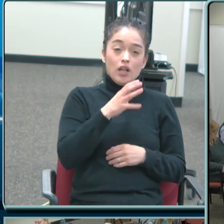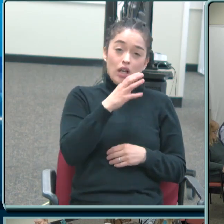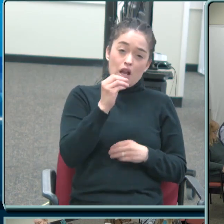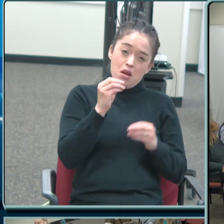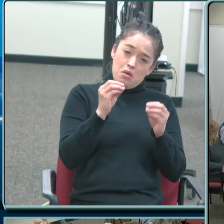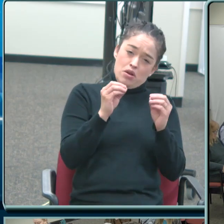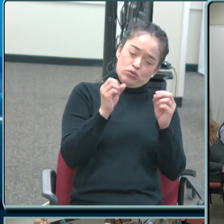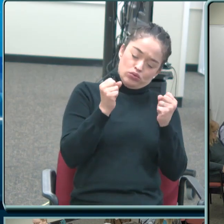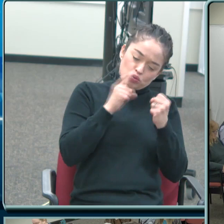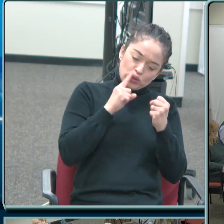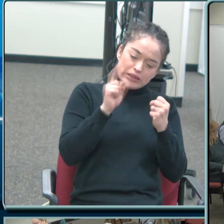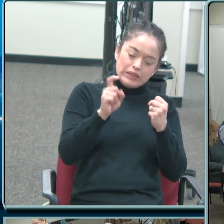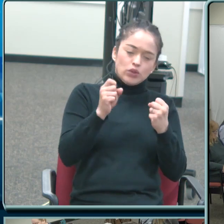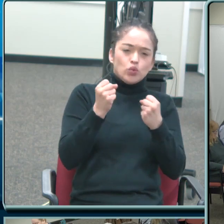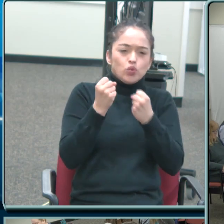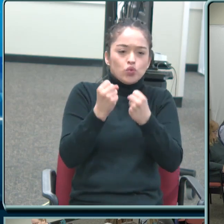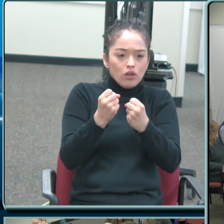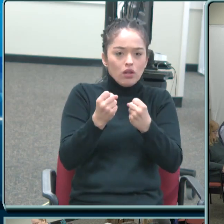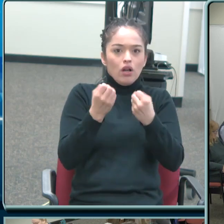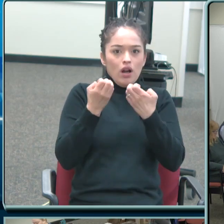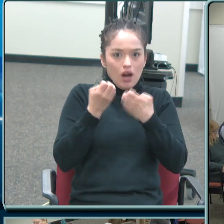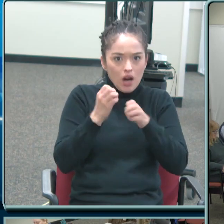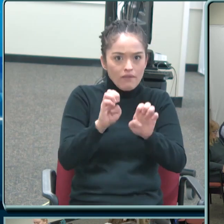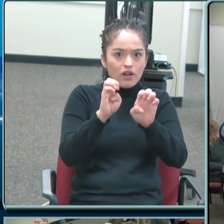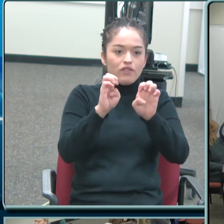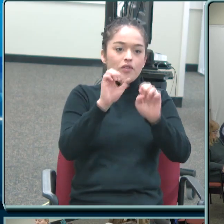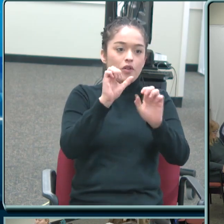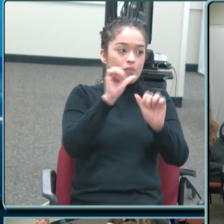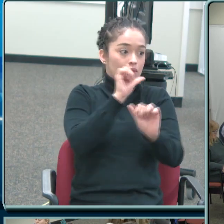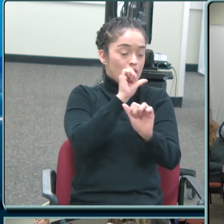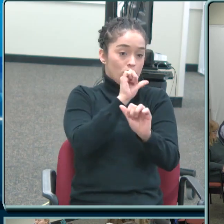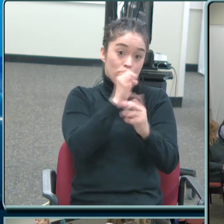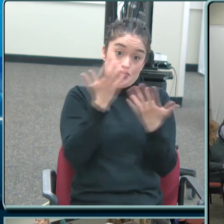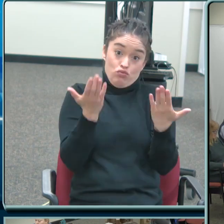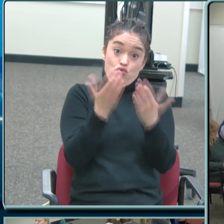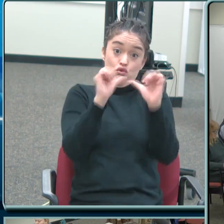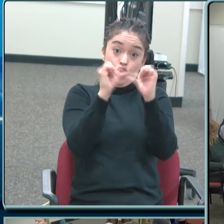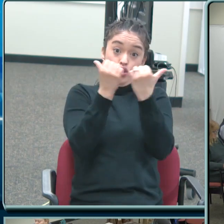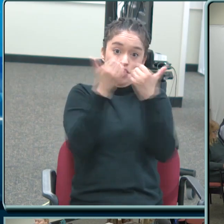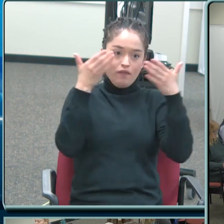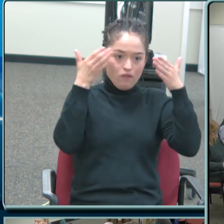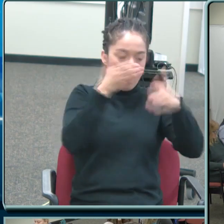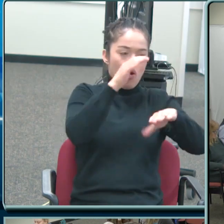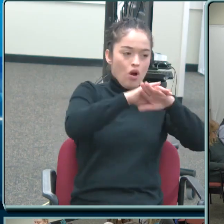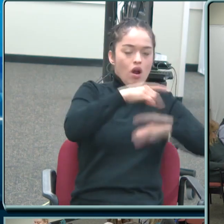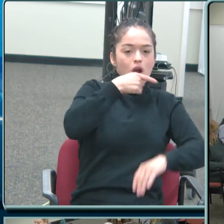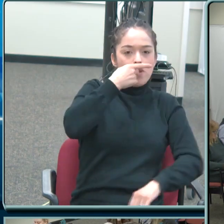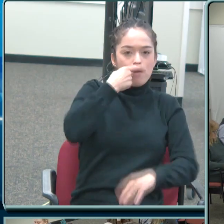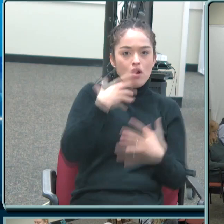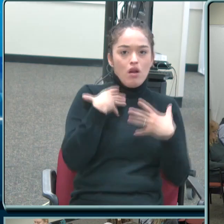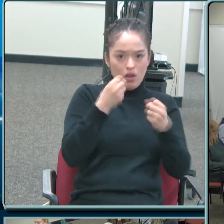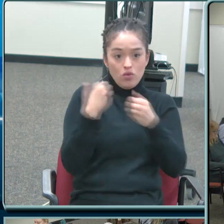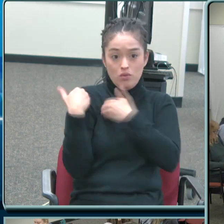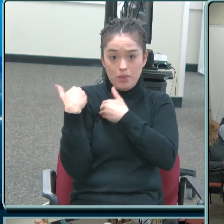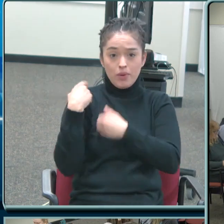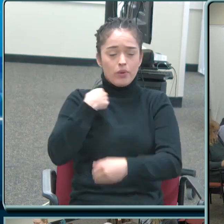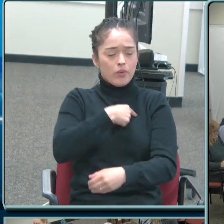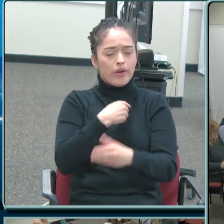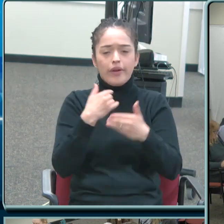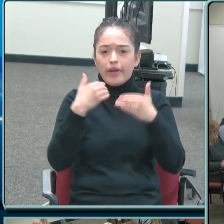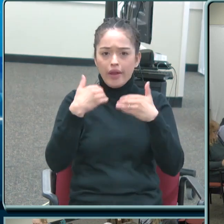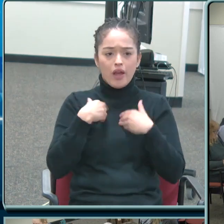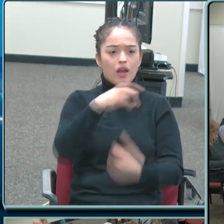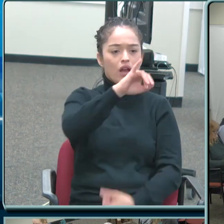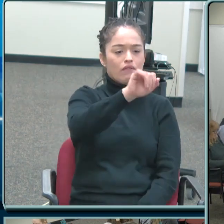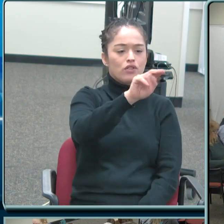strong effort from our agency that focuses on our public health responsibilities. And so we have